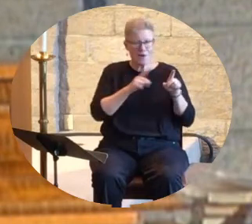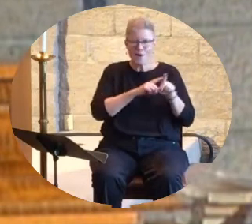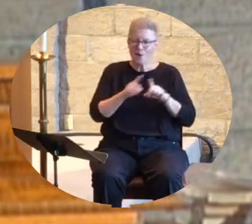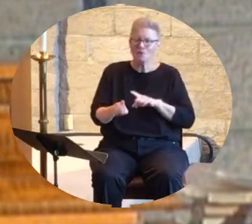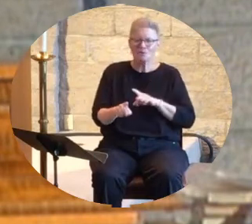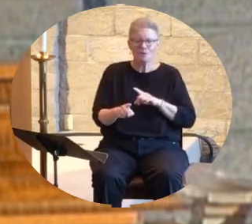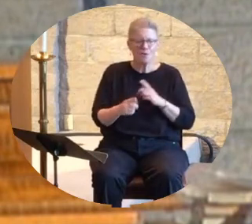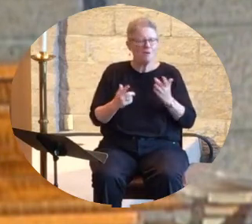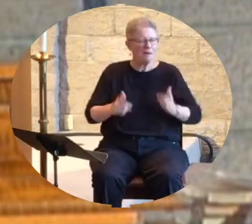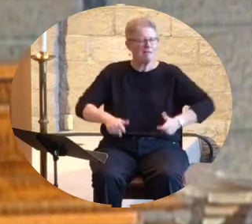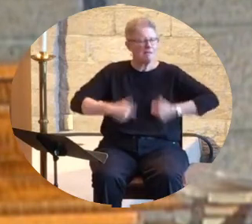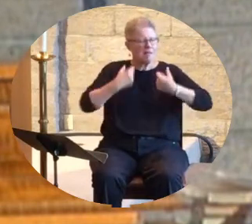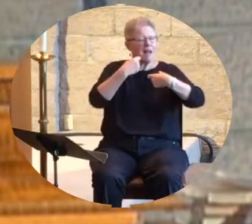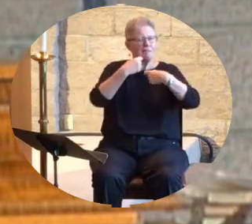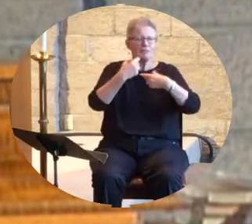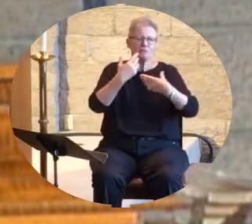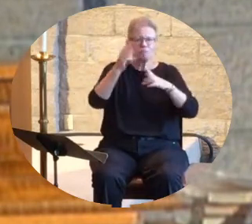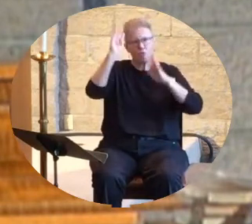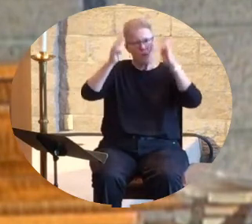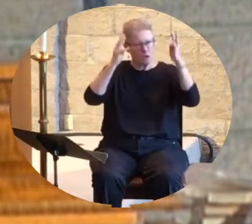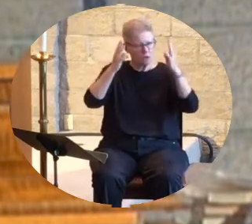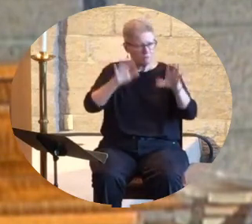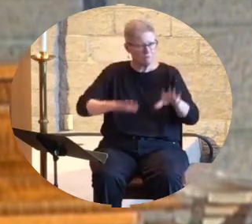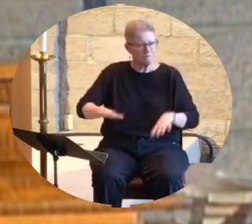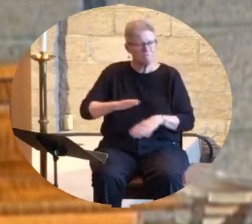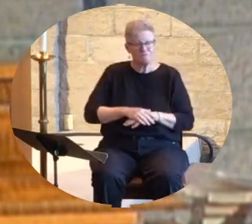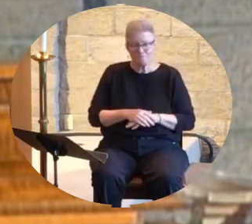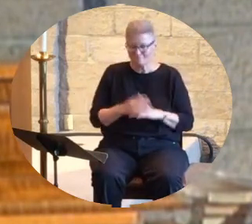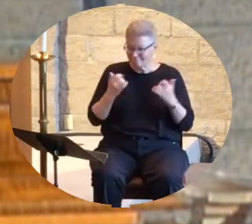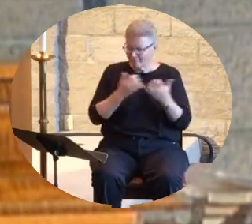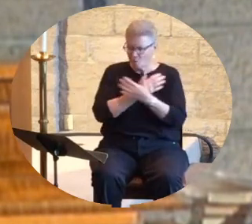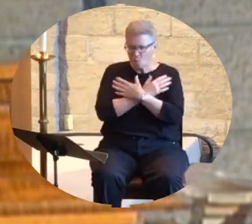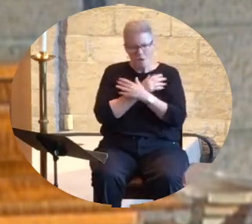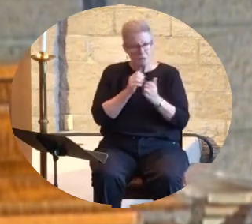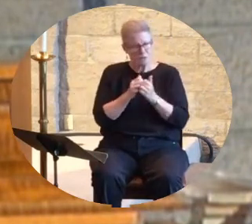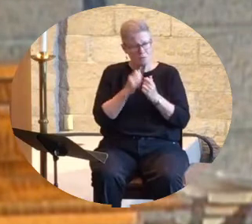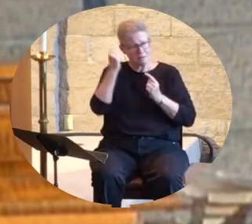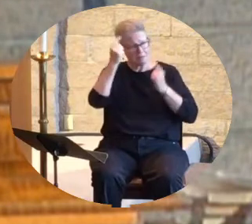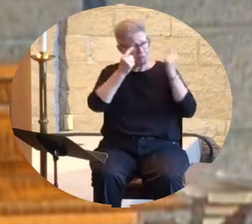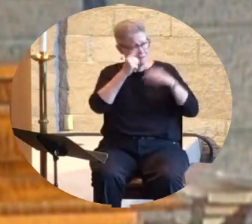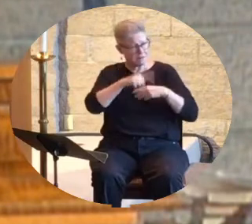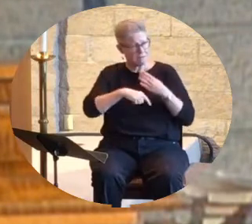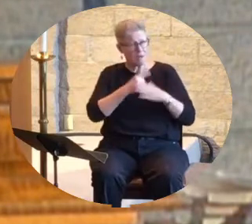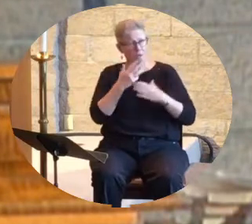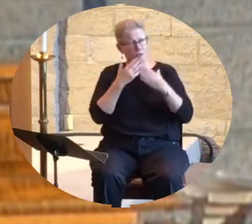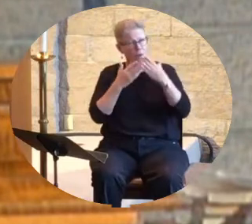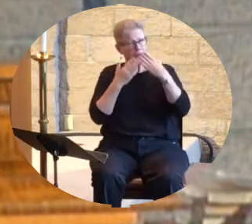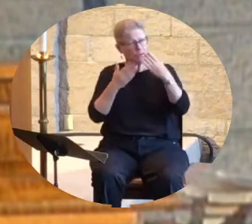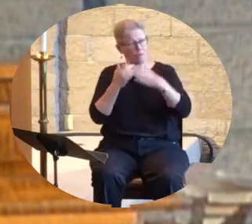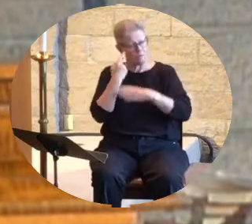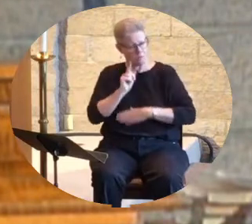Let us rest with these thoughts of gratitude for our heart.